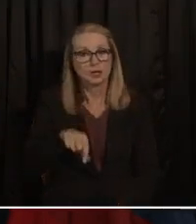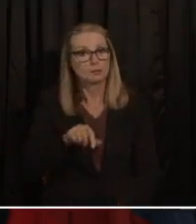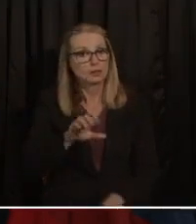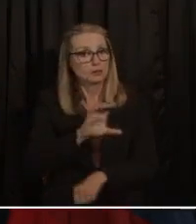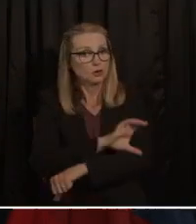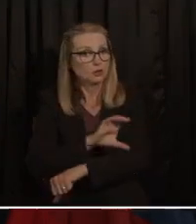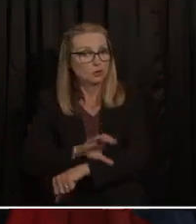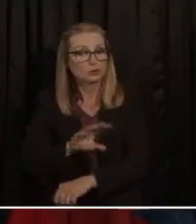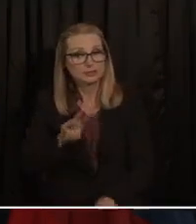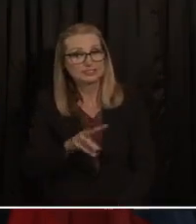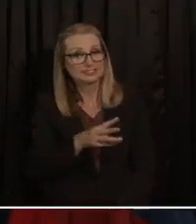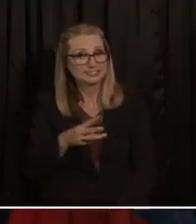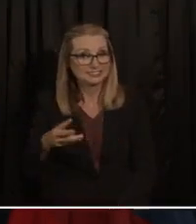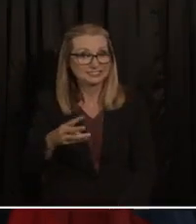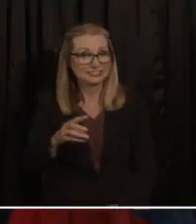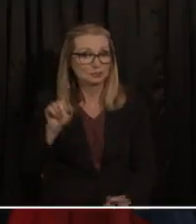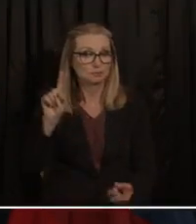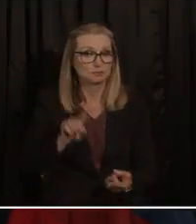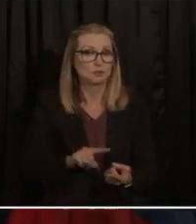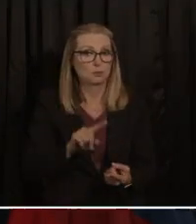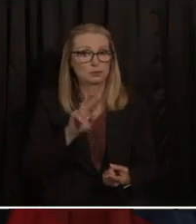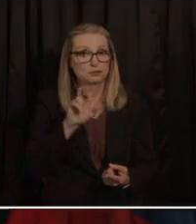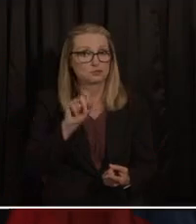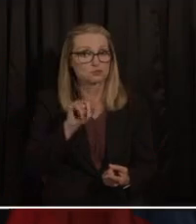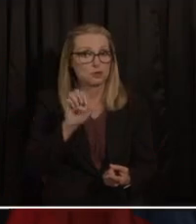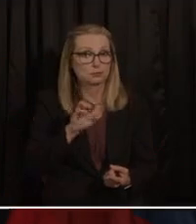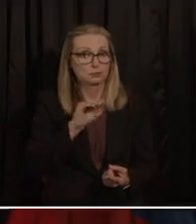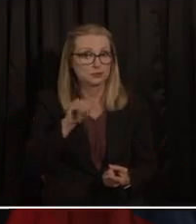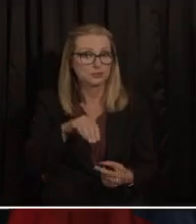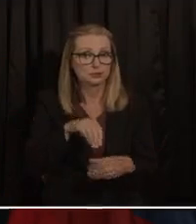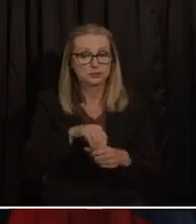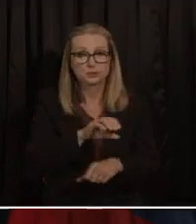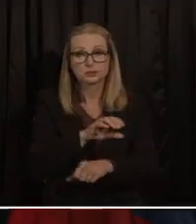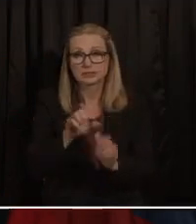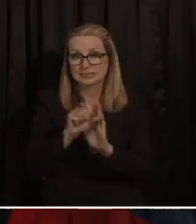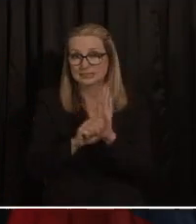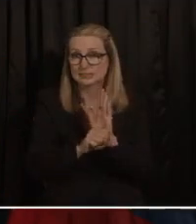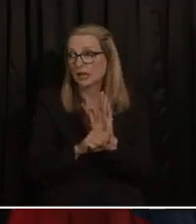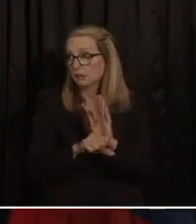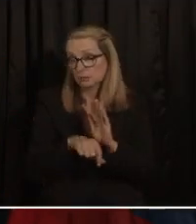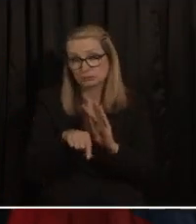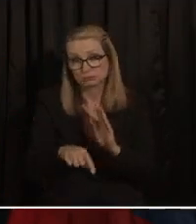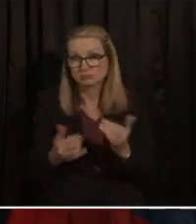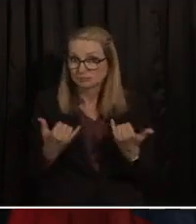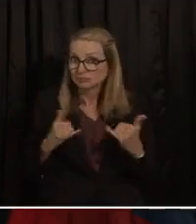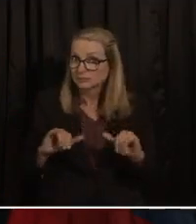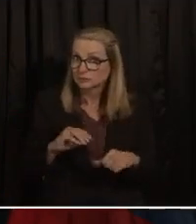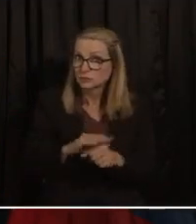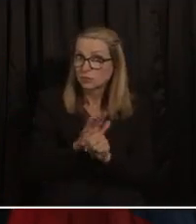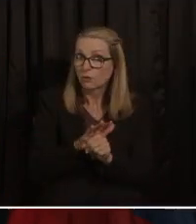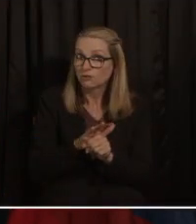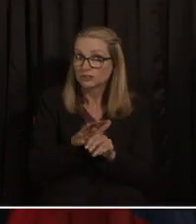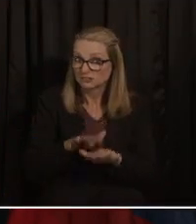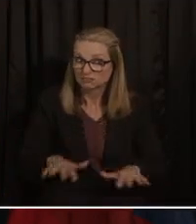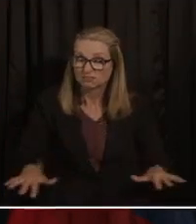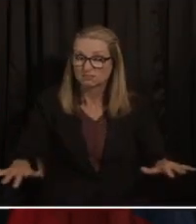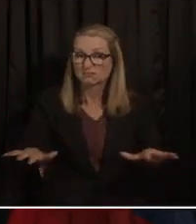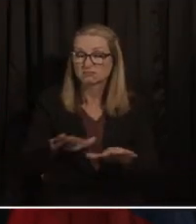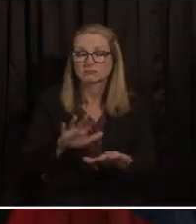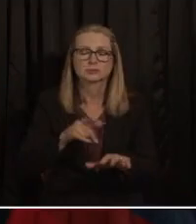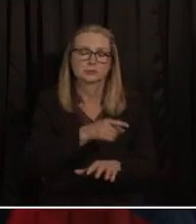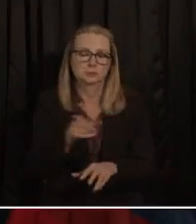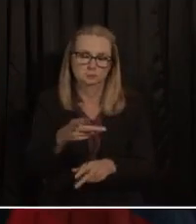rate of COVID in the country, but it is still very prevalent here, and people should, of course, take precautions